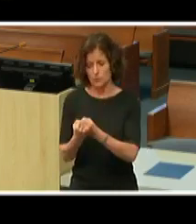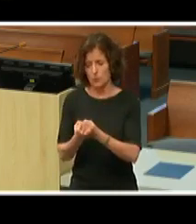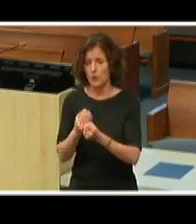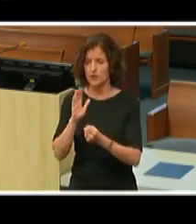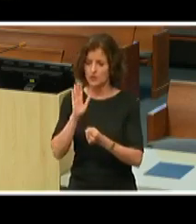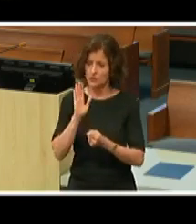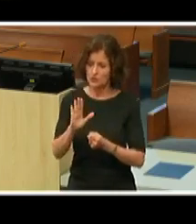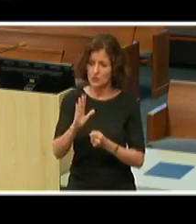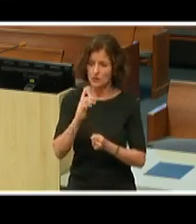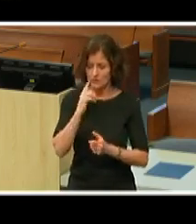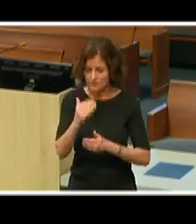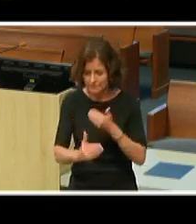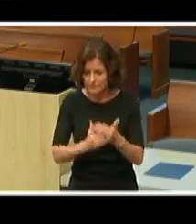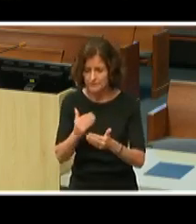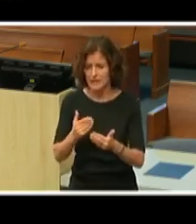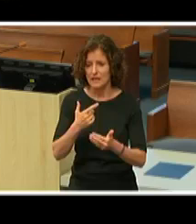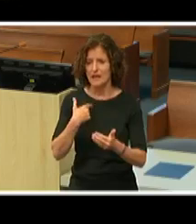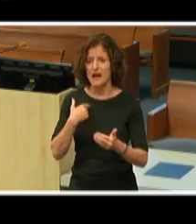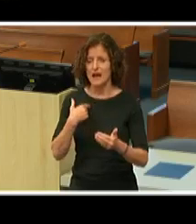reason. Again, my